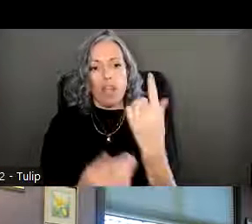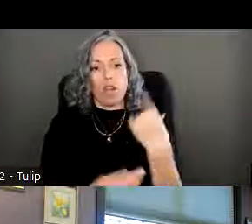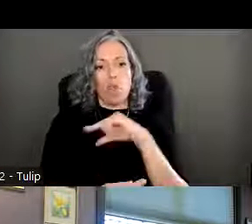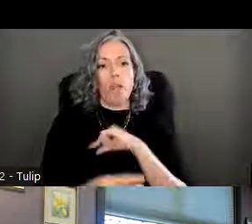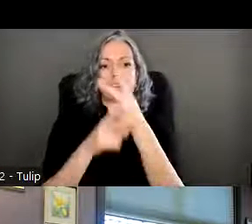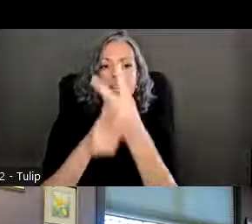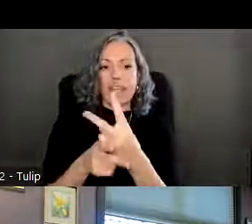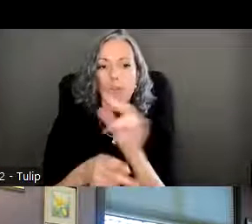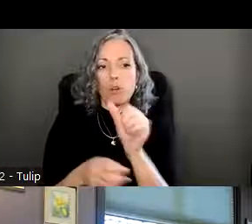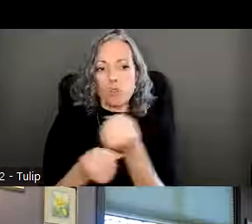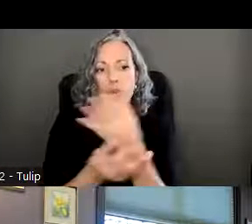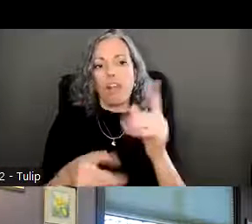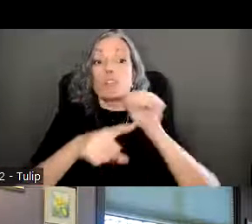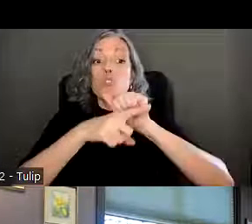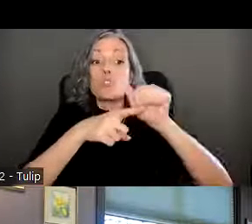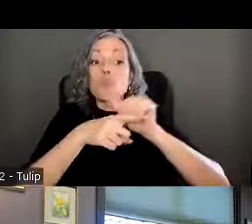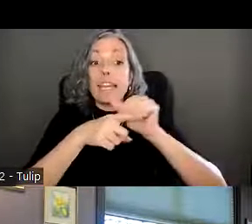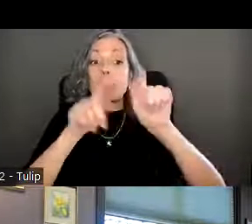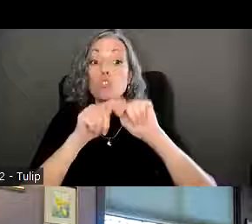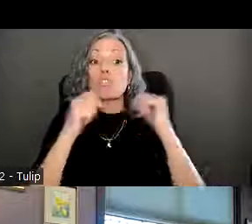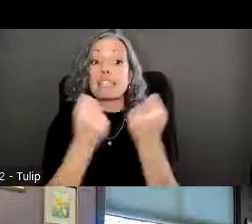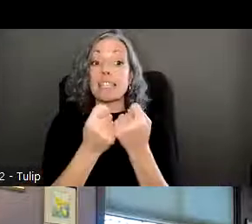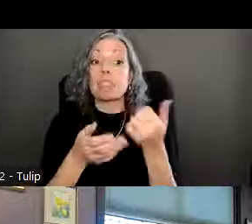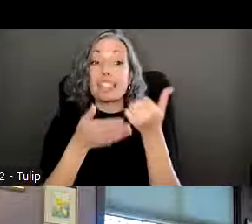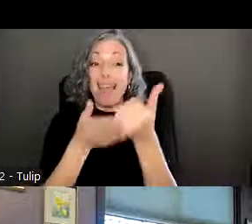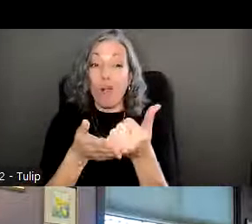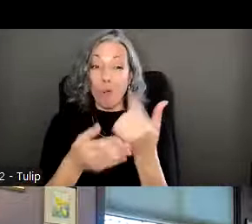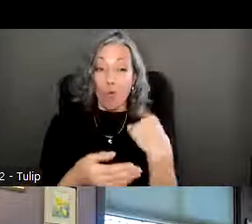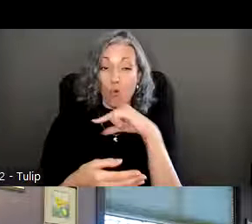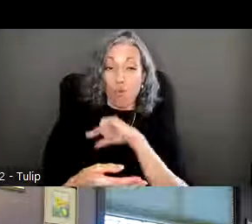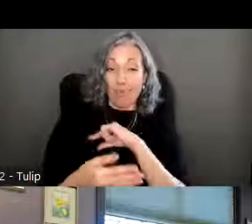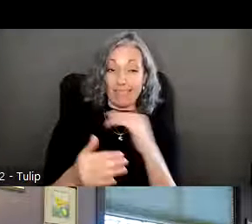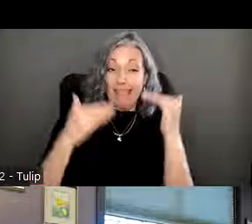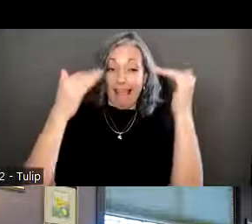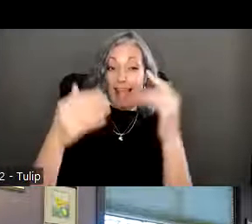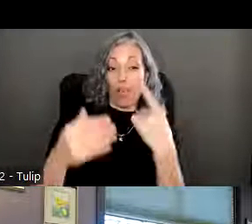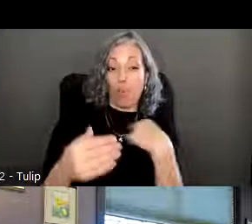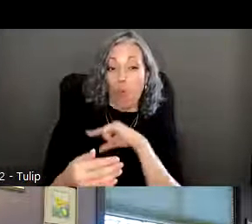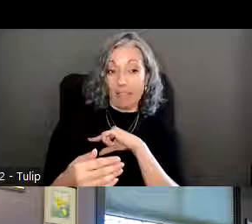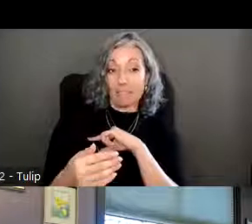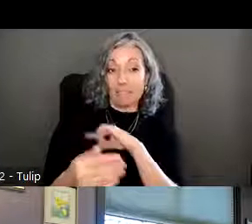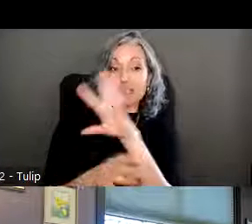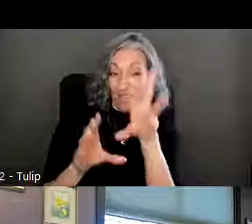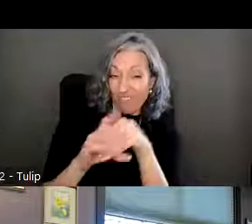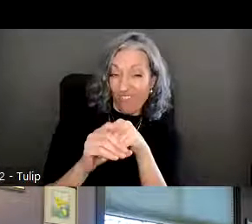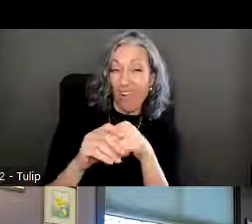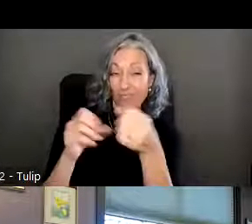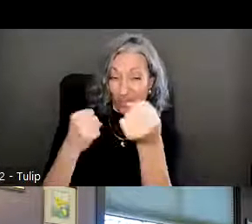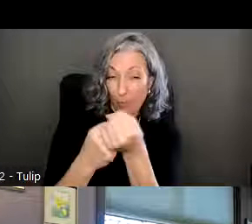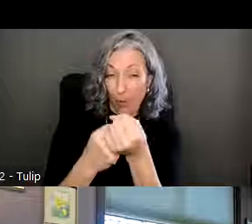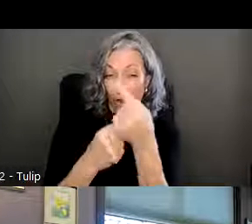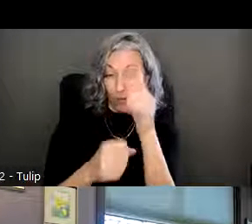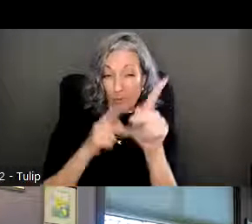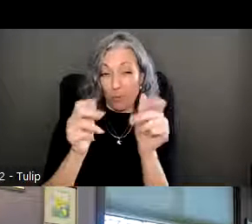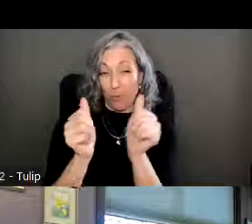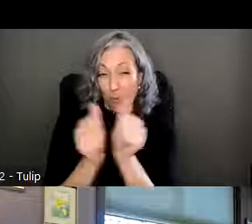care, but provide training to our teams to provide high quality, non-pharmacological interventions and support for people living with